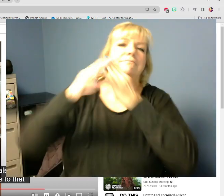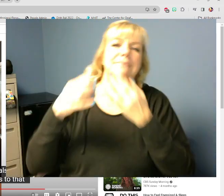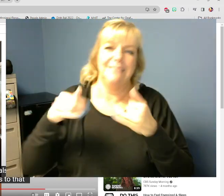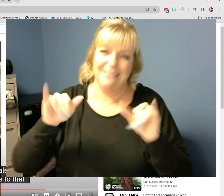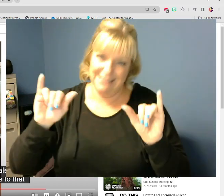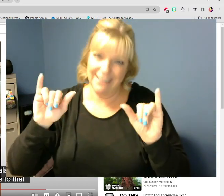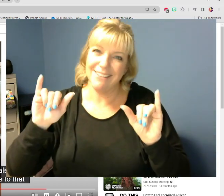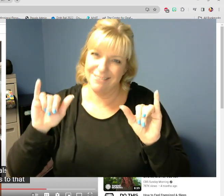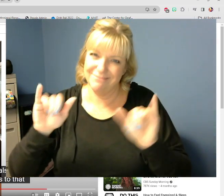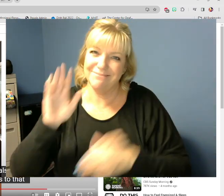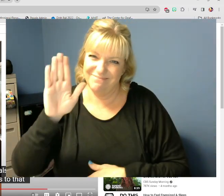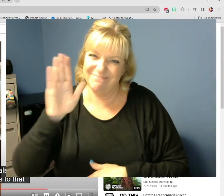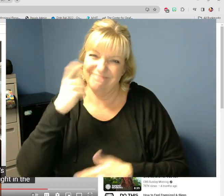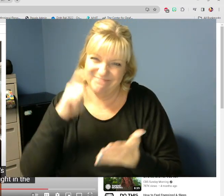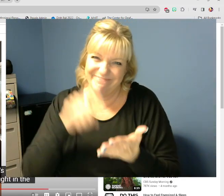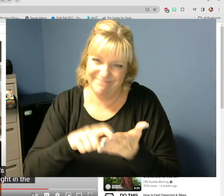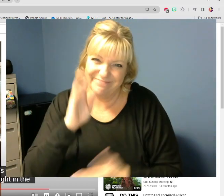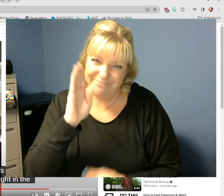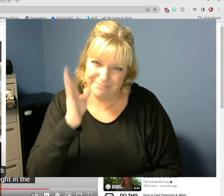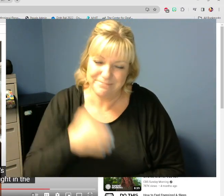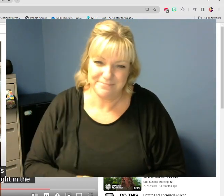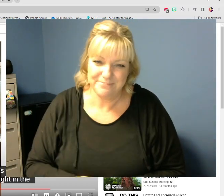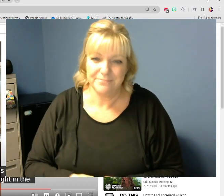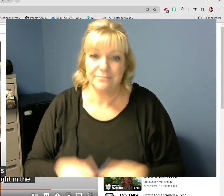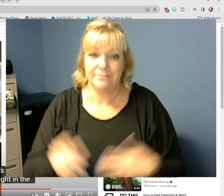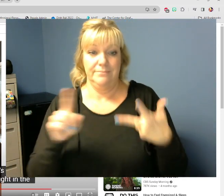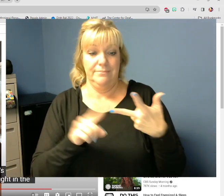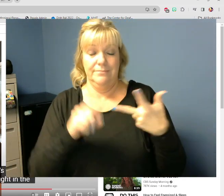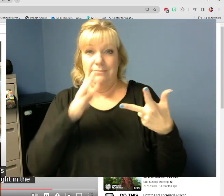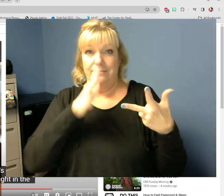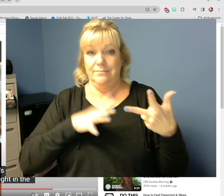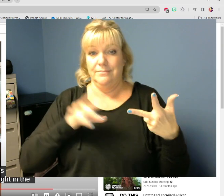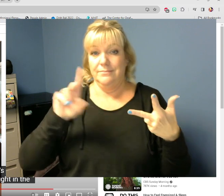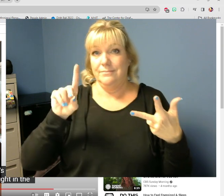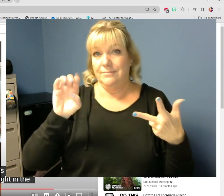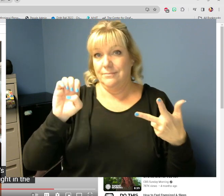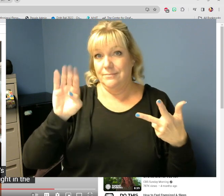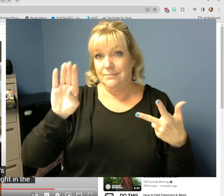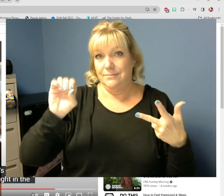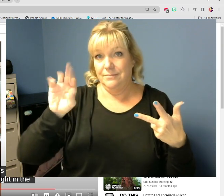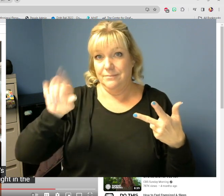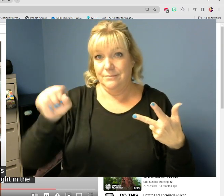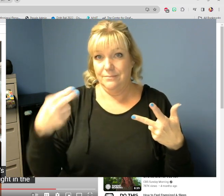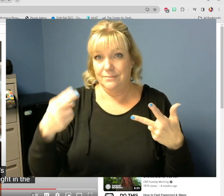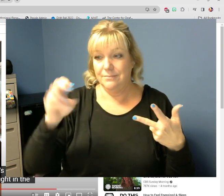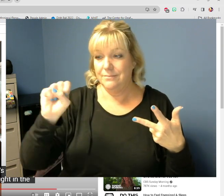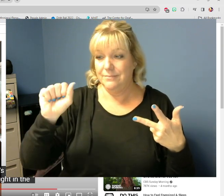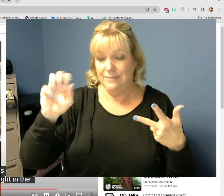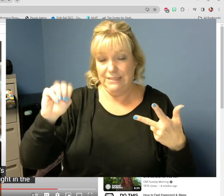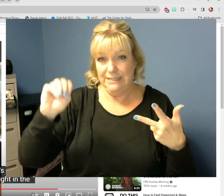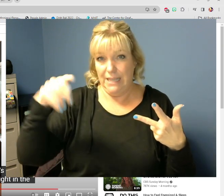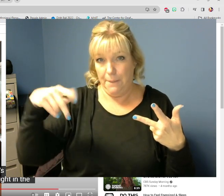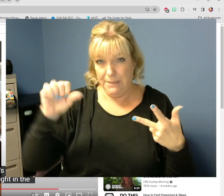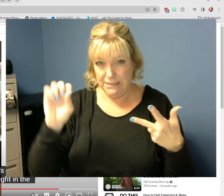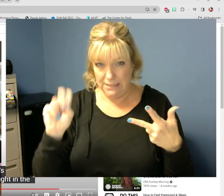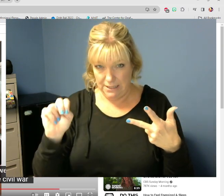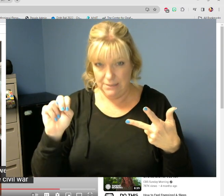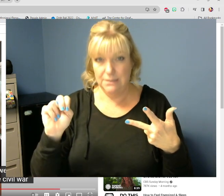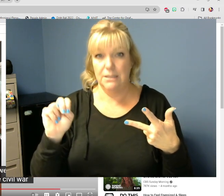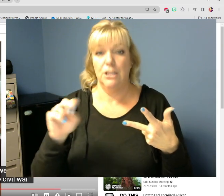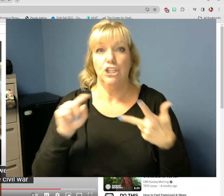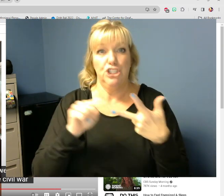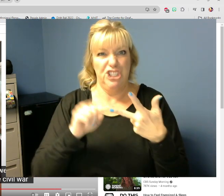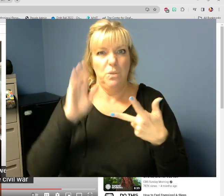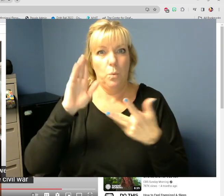limits to that possibility and limits to that change. And then the third woman who's on there, Deborah Sampson, she is going to fight in the